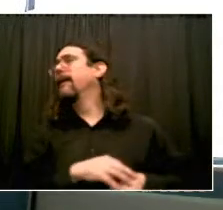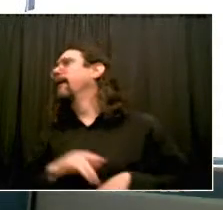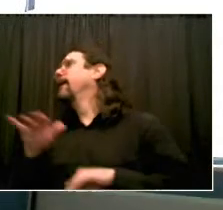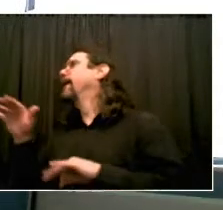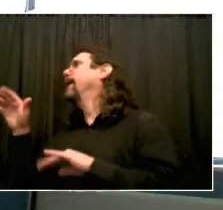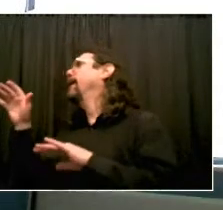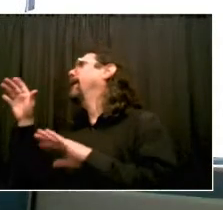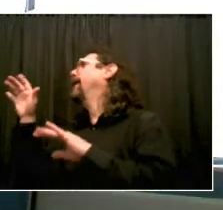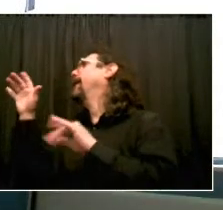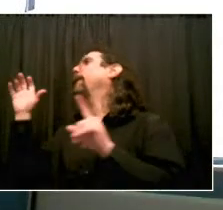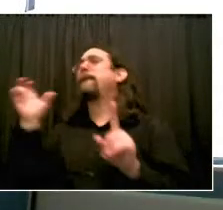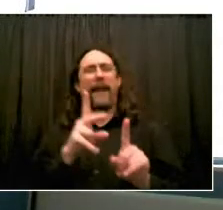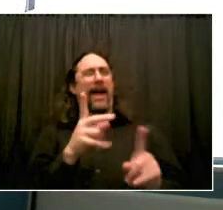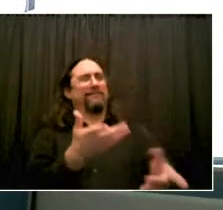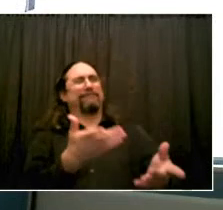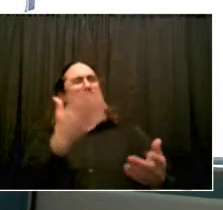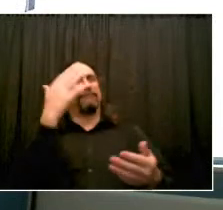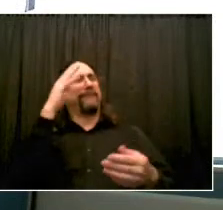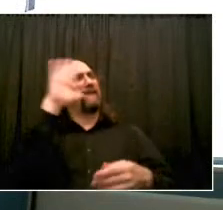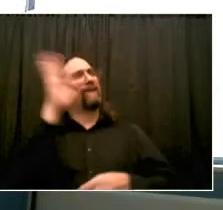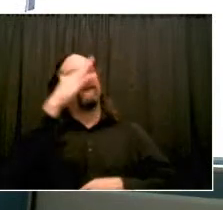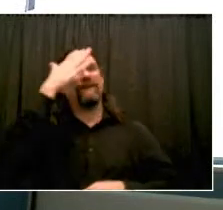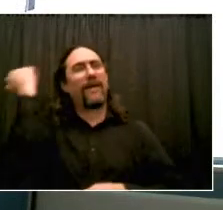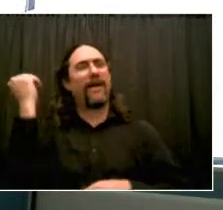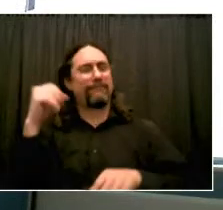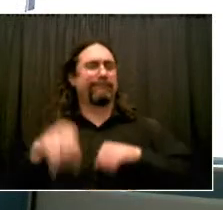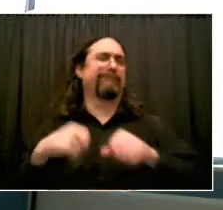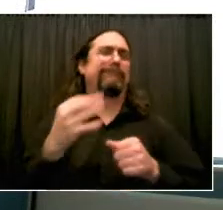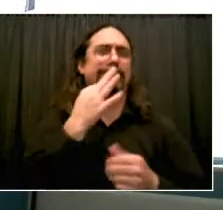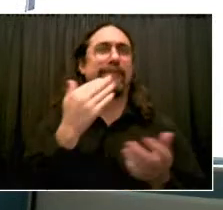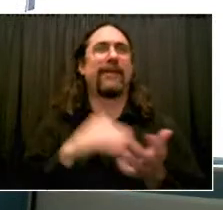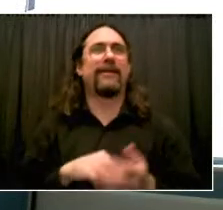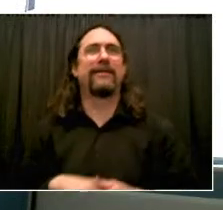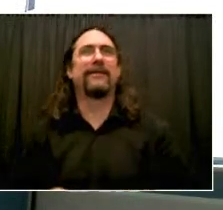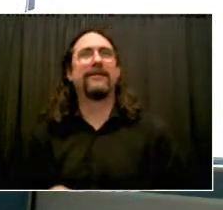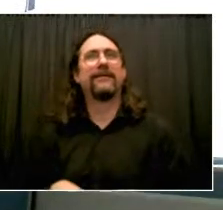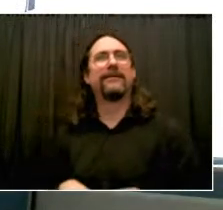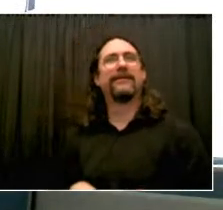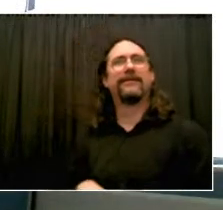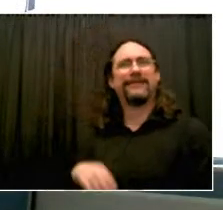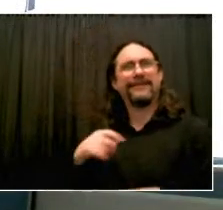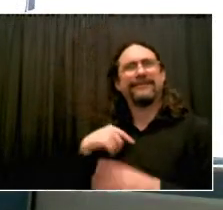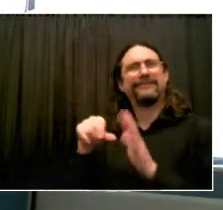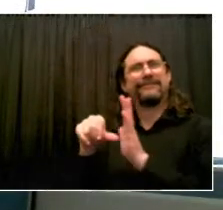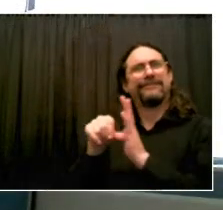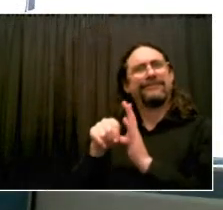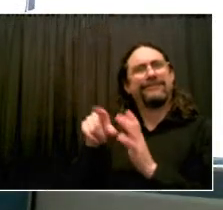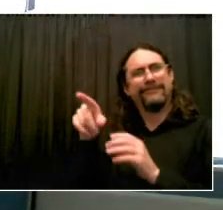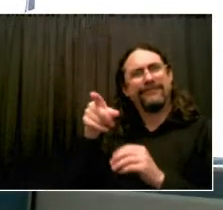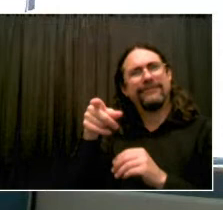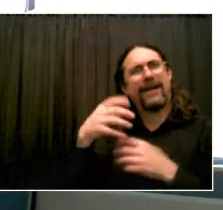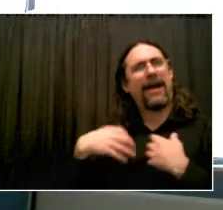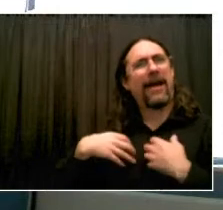the bike boulevard, is really intended to, make biking